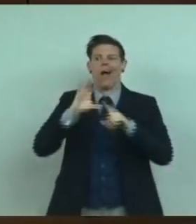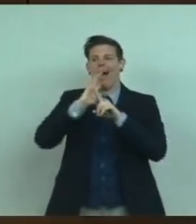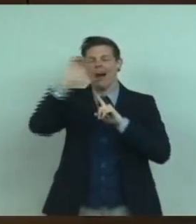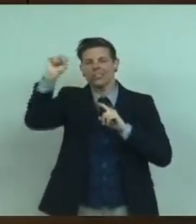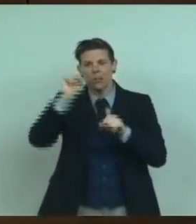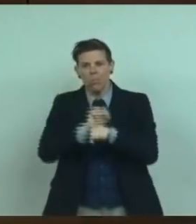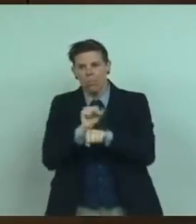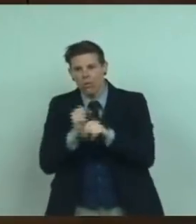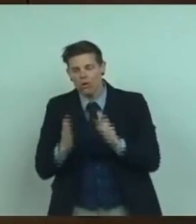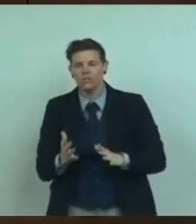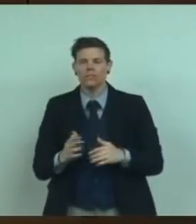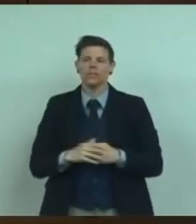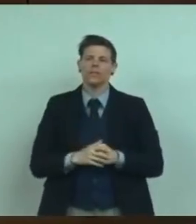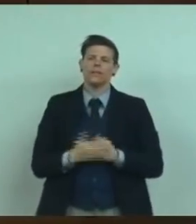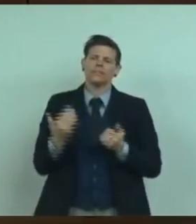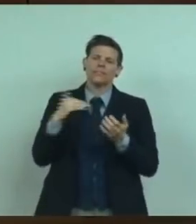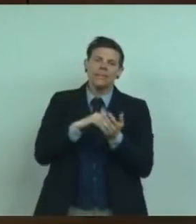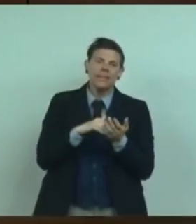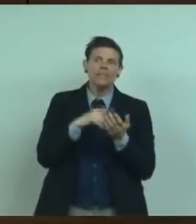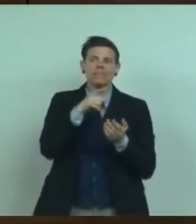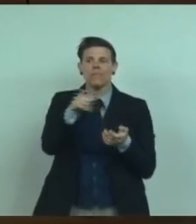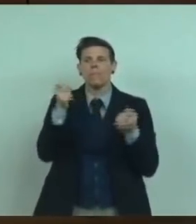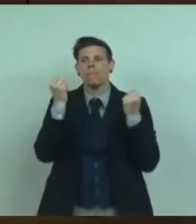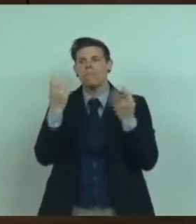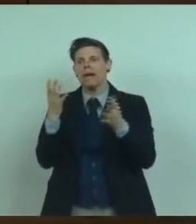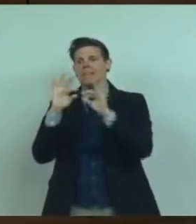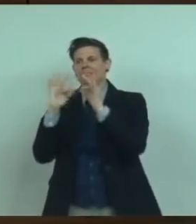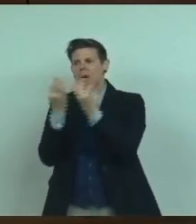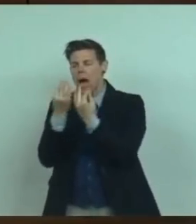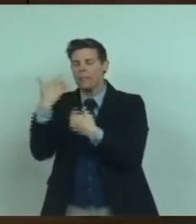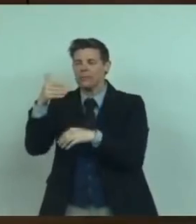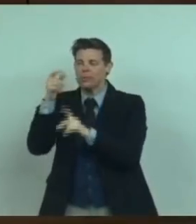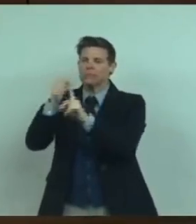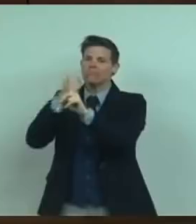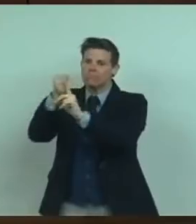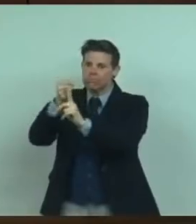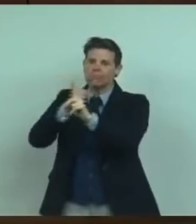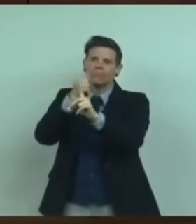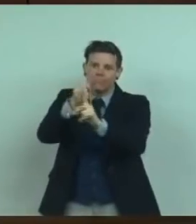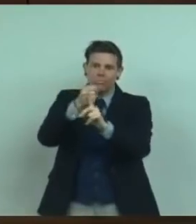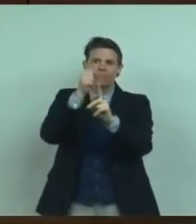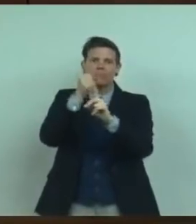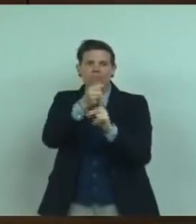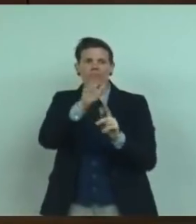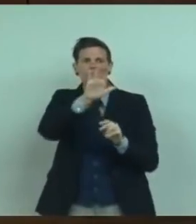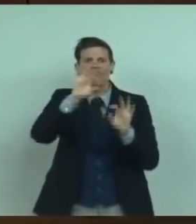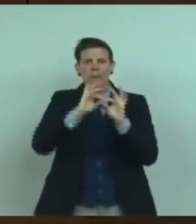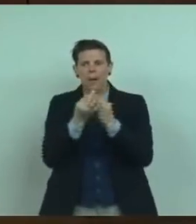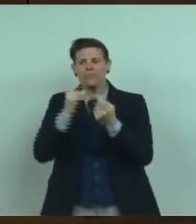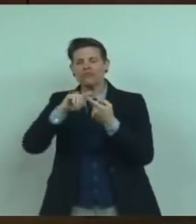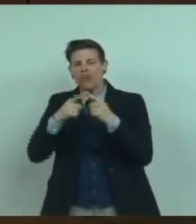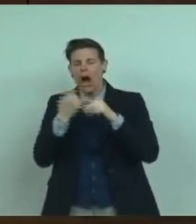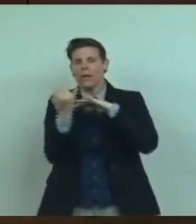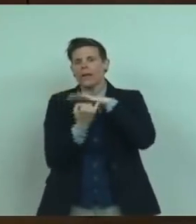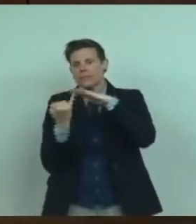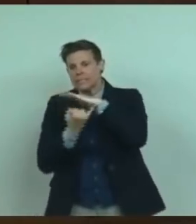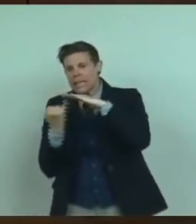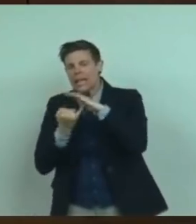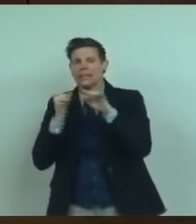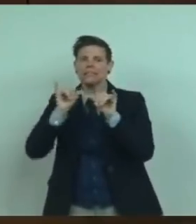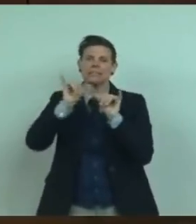dramatically impacted and your loved ones are contained or quarantined in their homes, can't go to work, are